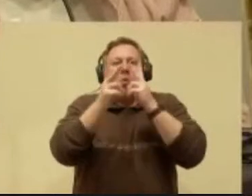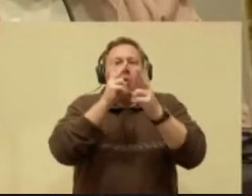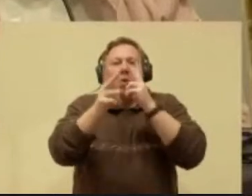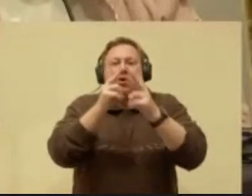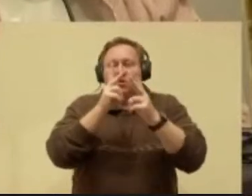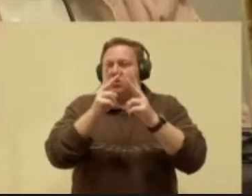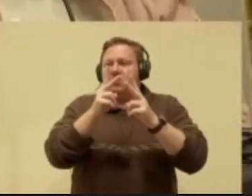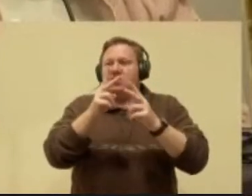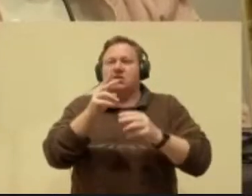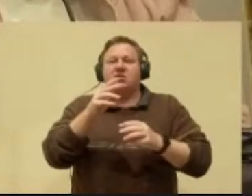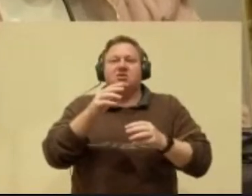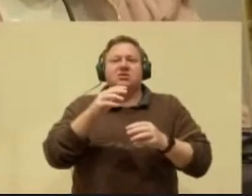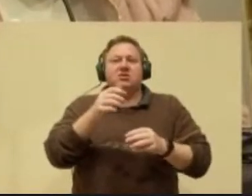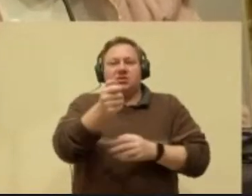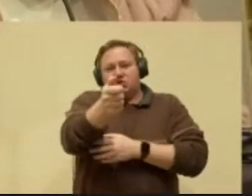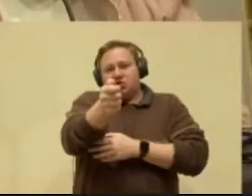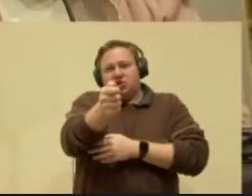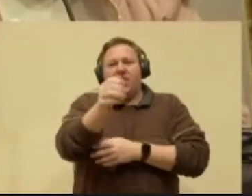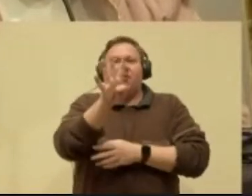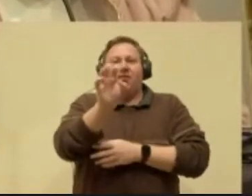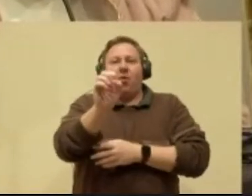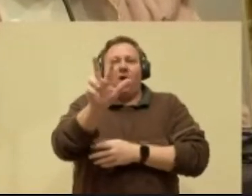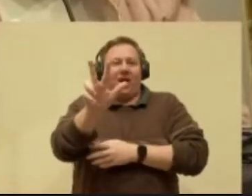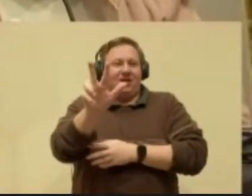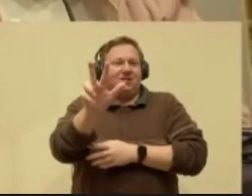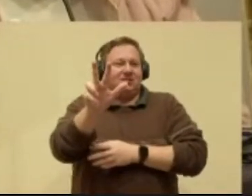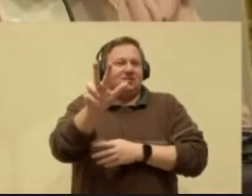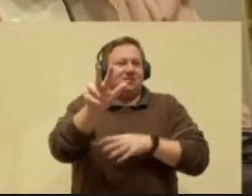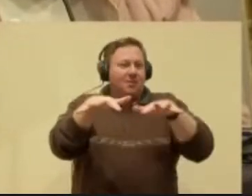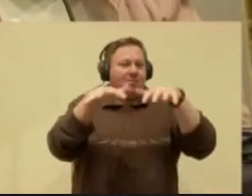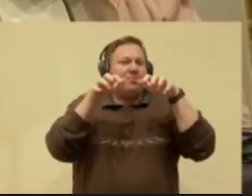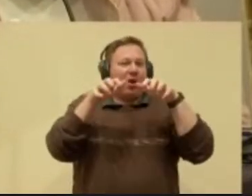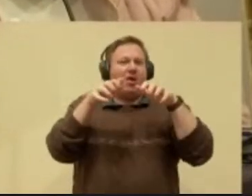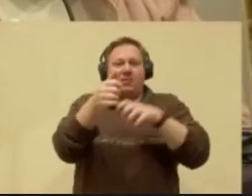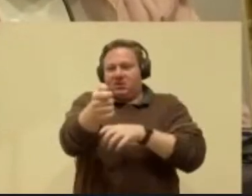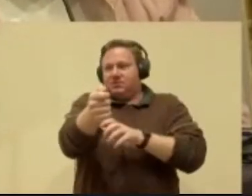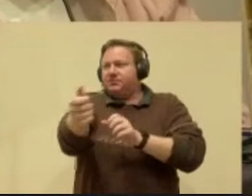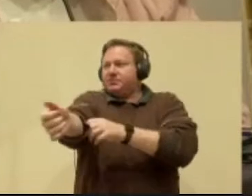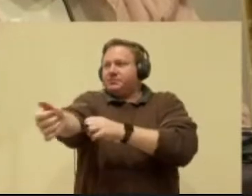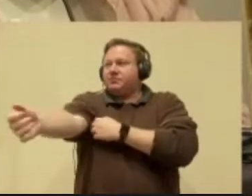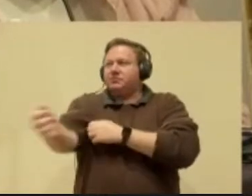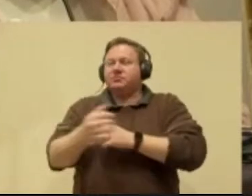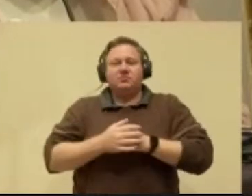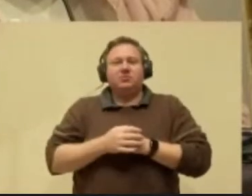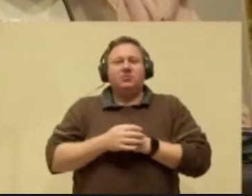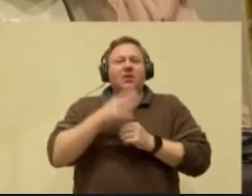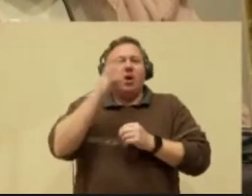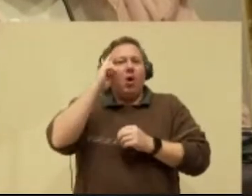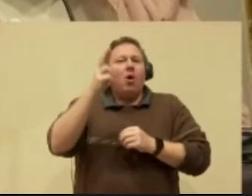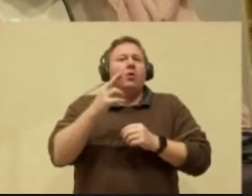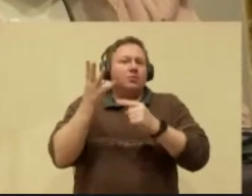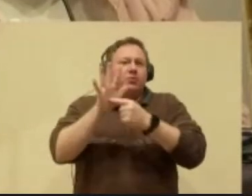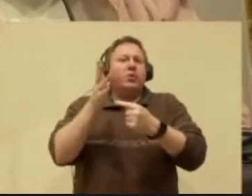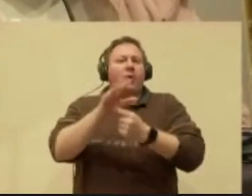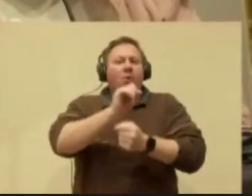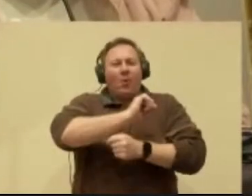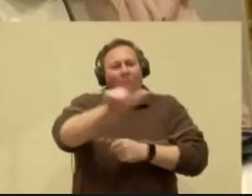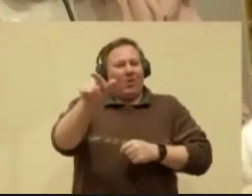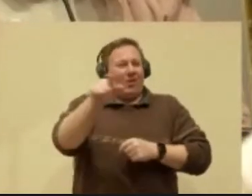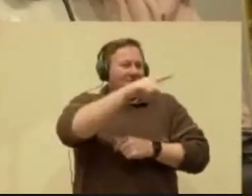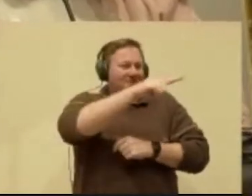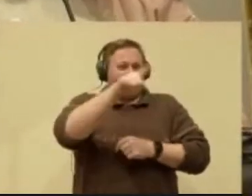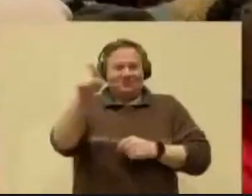on channel 408 the parliamentary channel i hope they have shown all of you on the tv